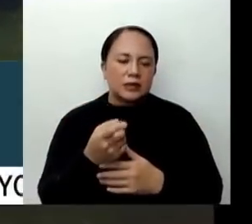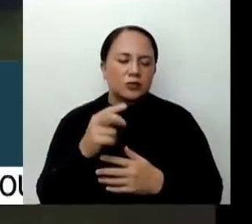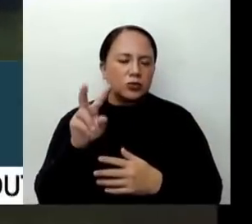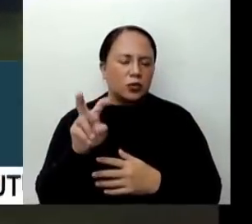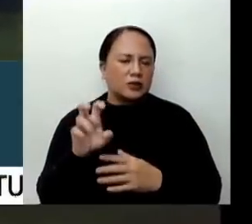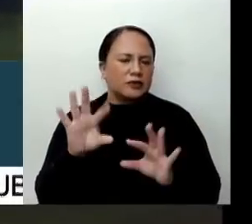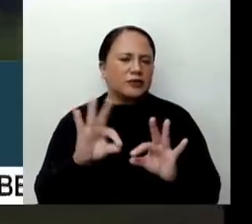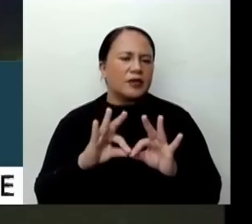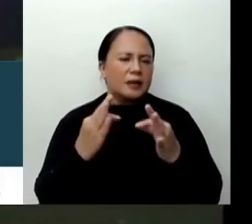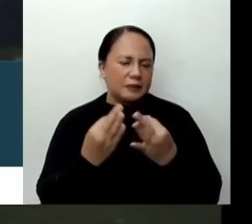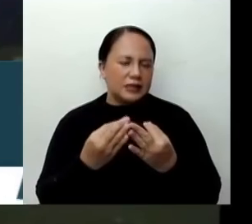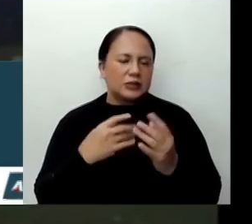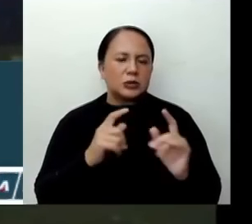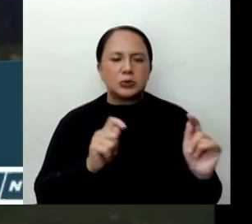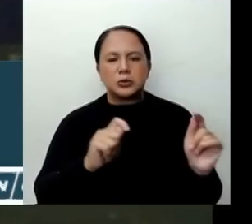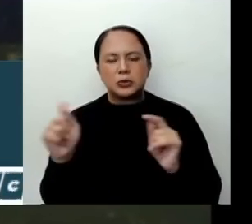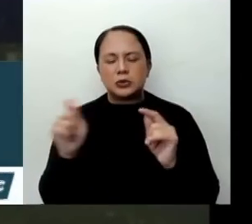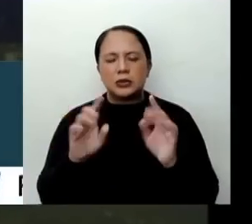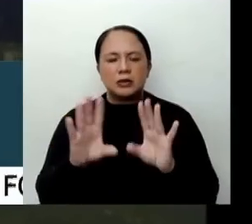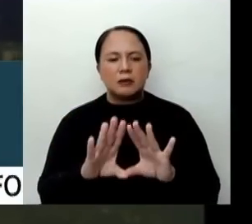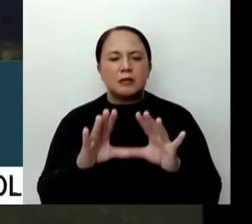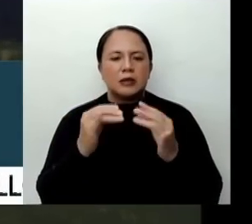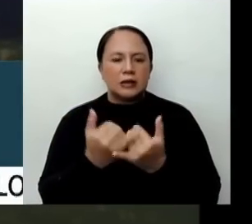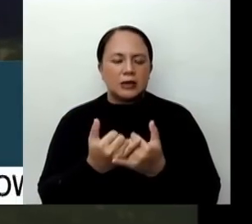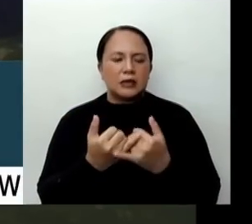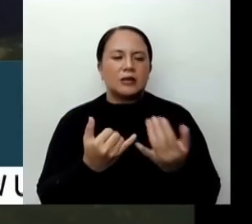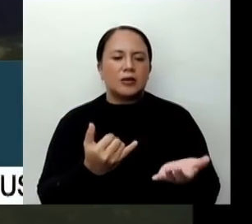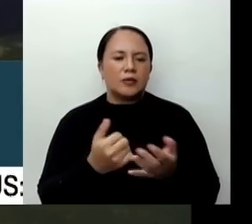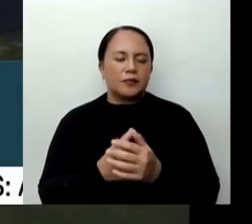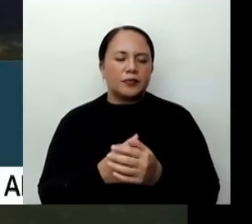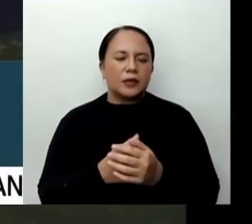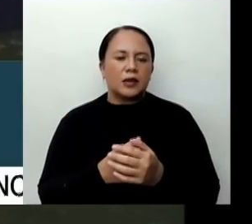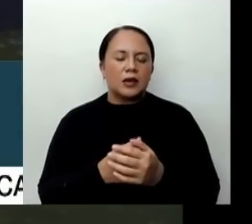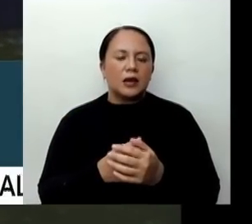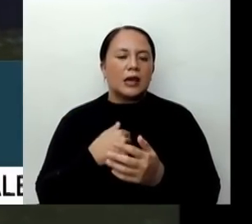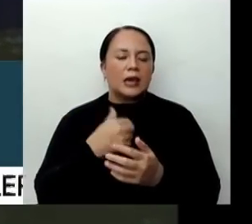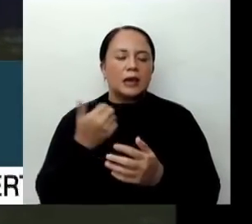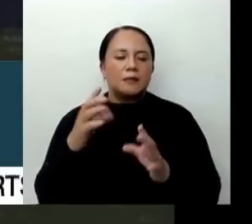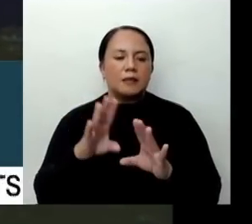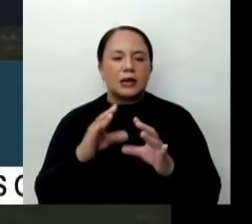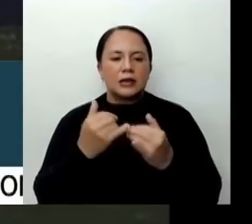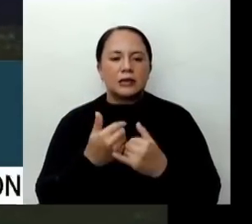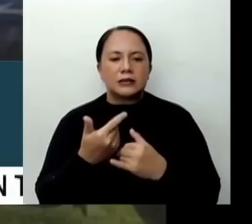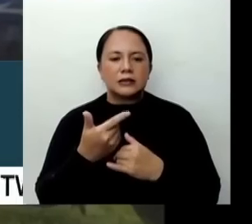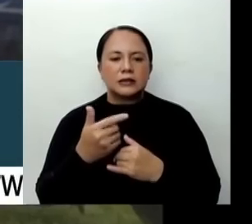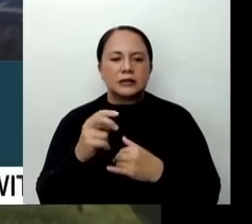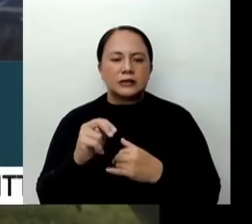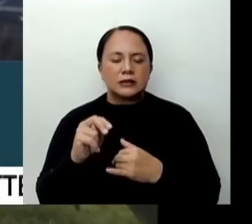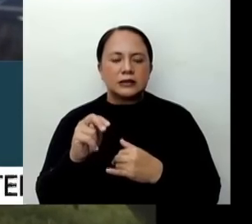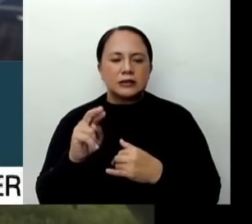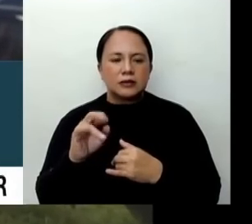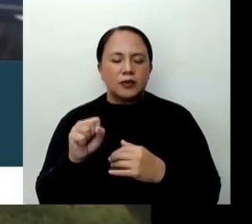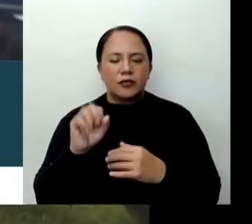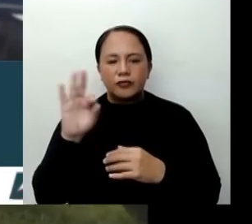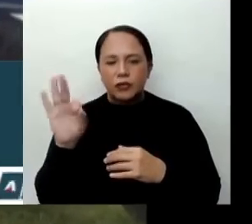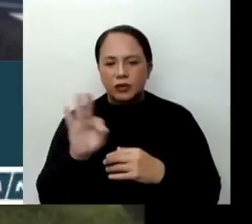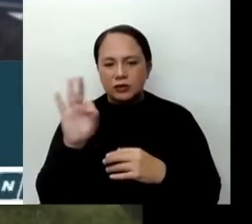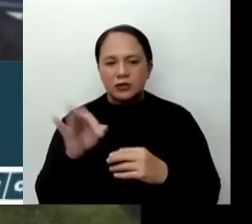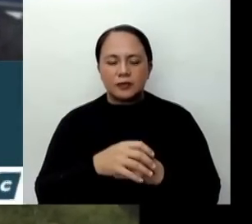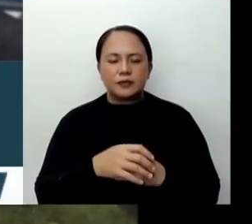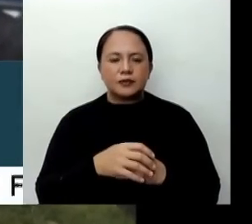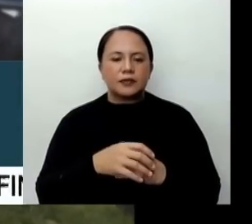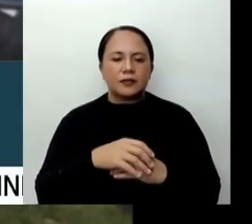families evacuated from Barangays MacArthur, South Poblacion, and Barangay General since last Friday as prevention to